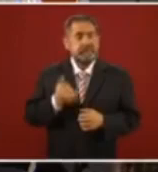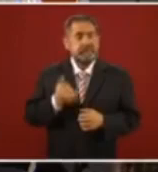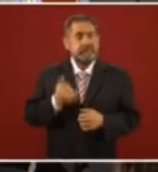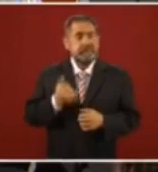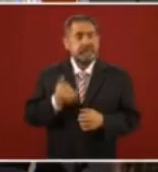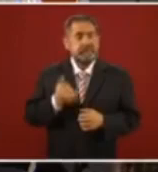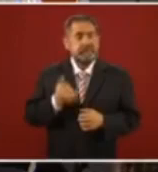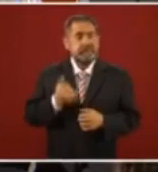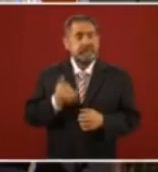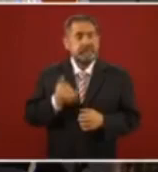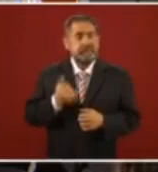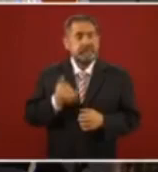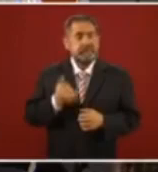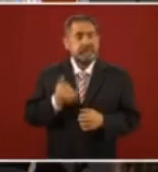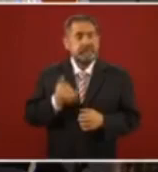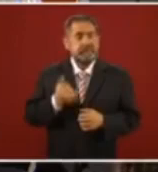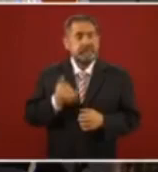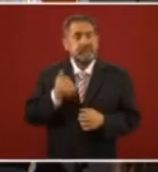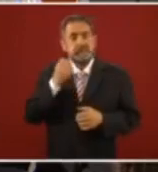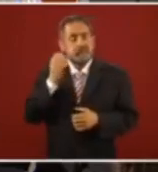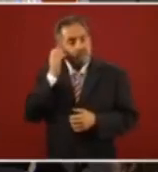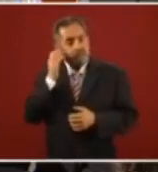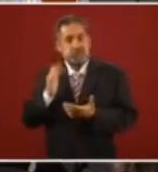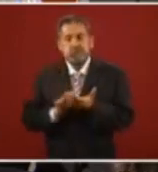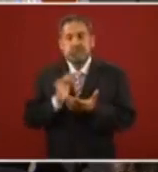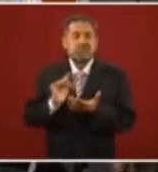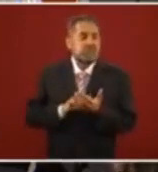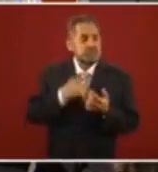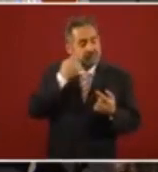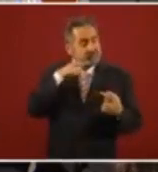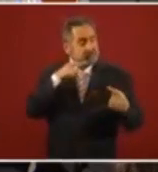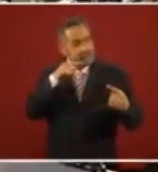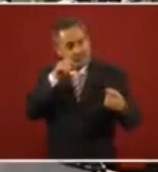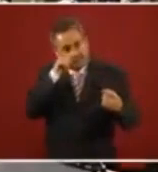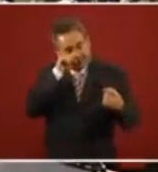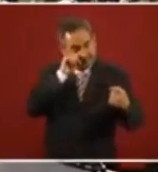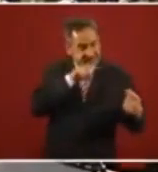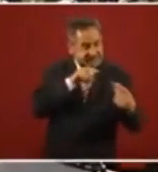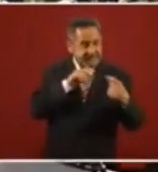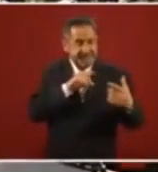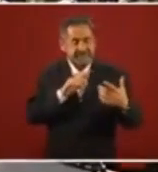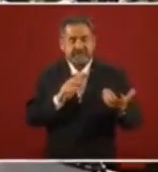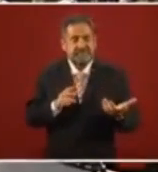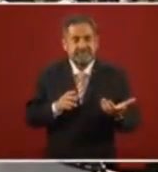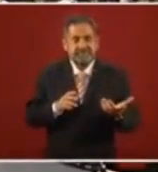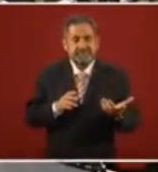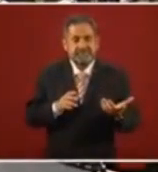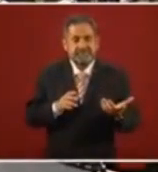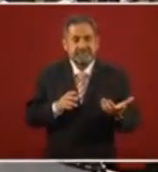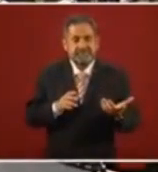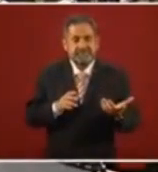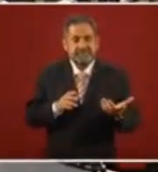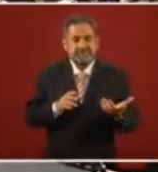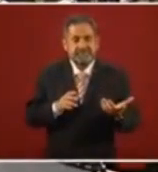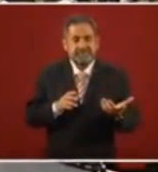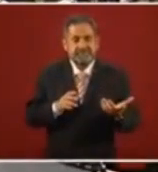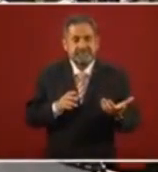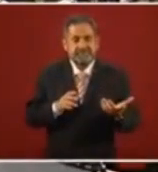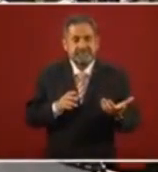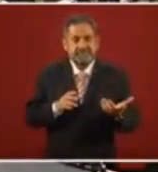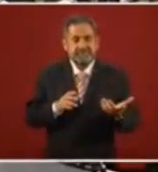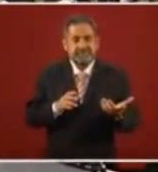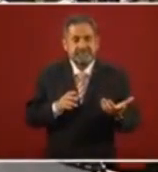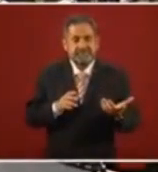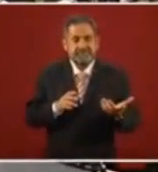cell phones and other technologies... ...que los alejan de otro tipo de actividades... ...and these things